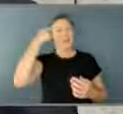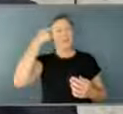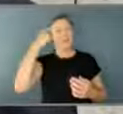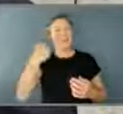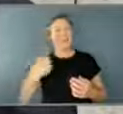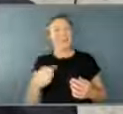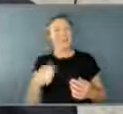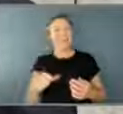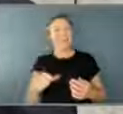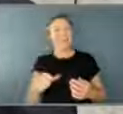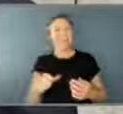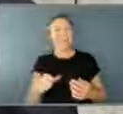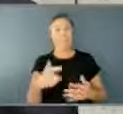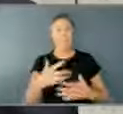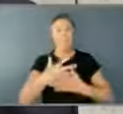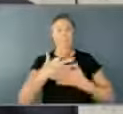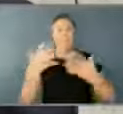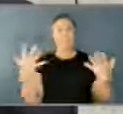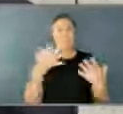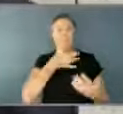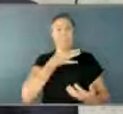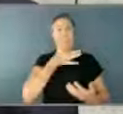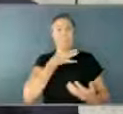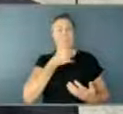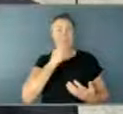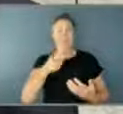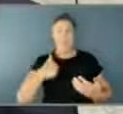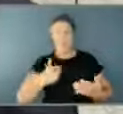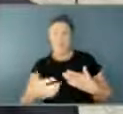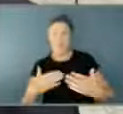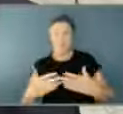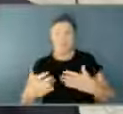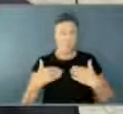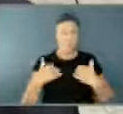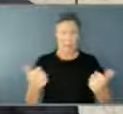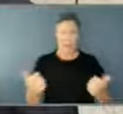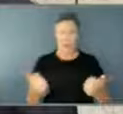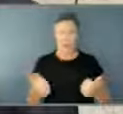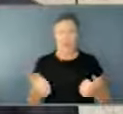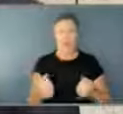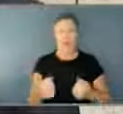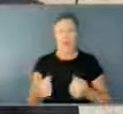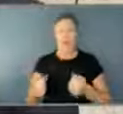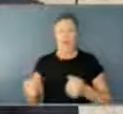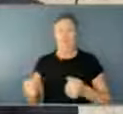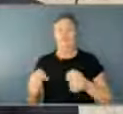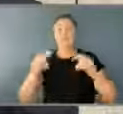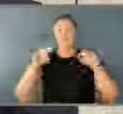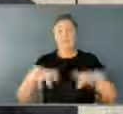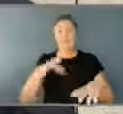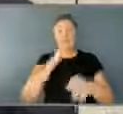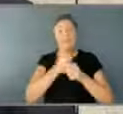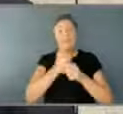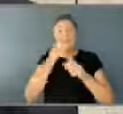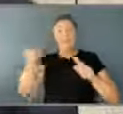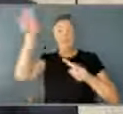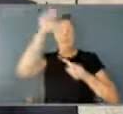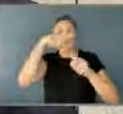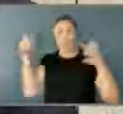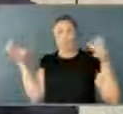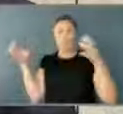Our hotel quarantine arrangement, which was what was agreed at National Cabinet as the most effective way to ensure that we could continue